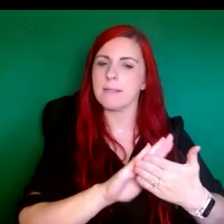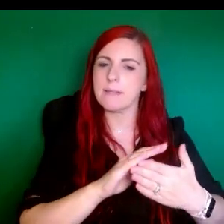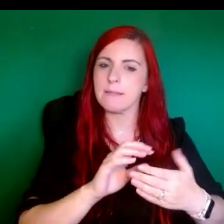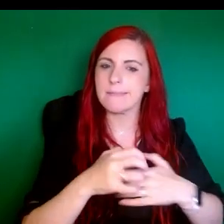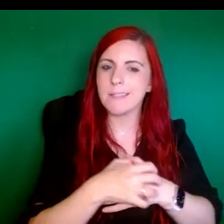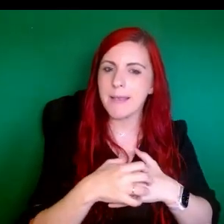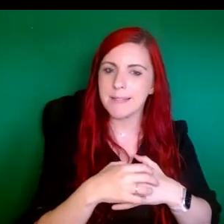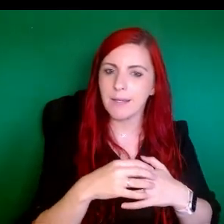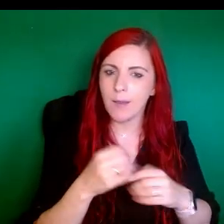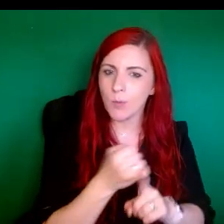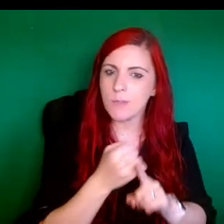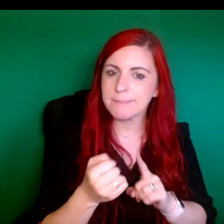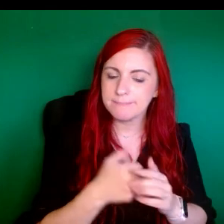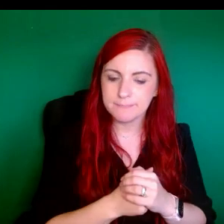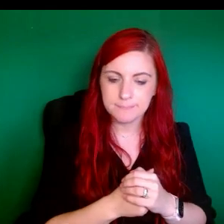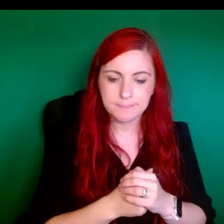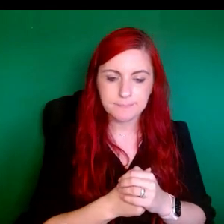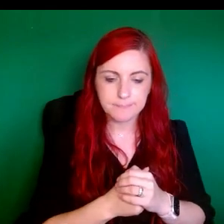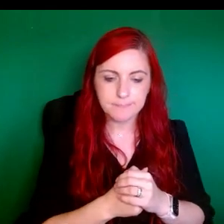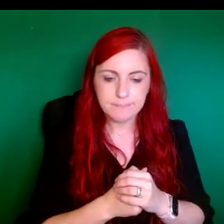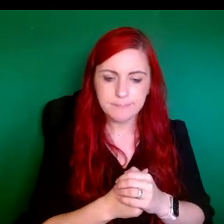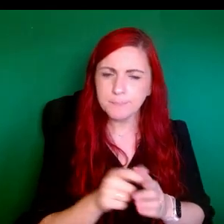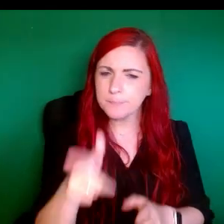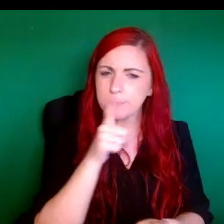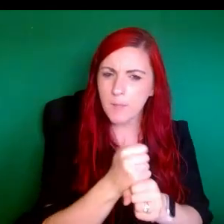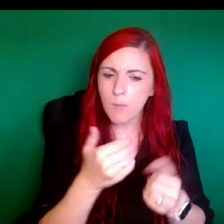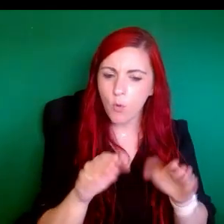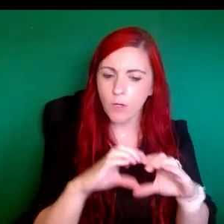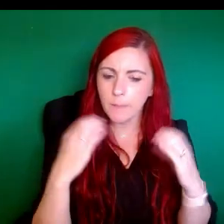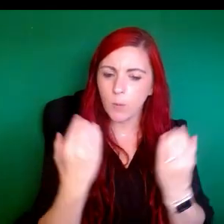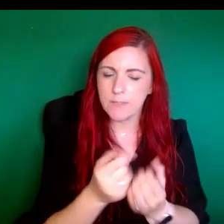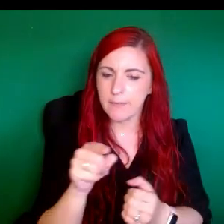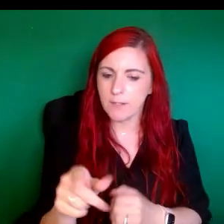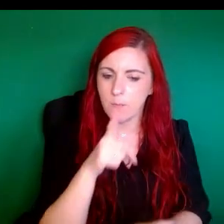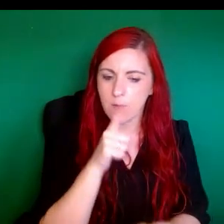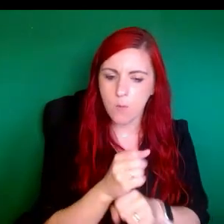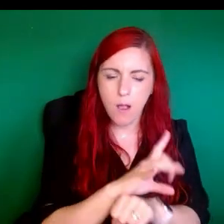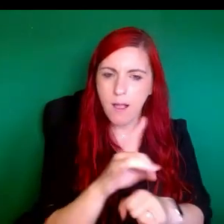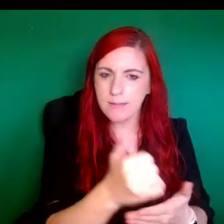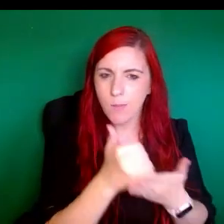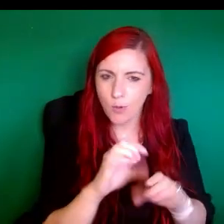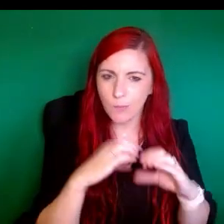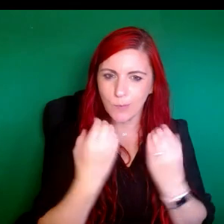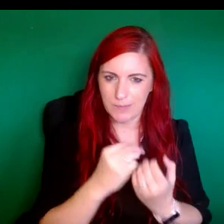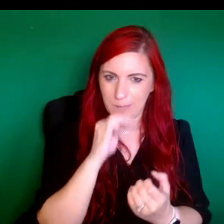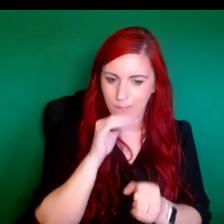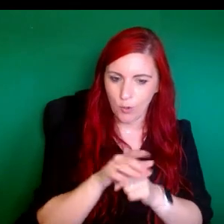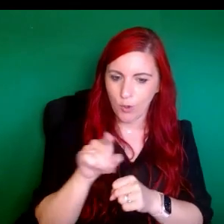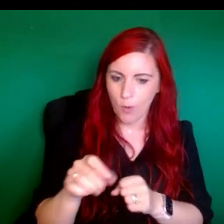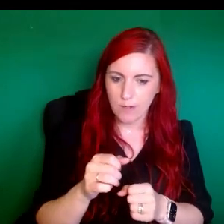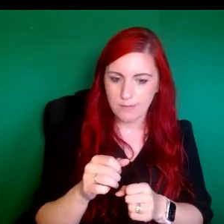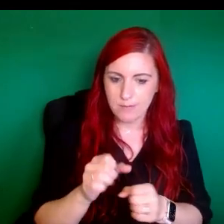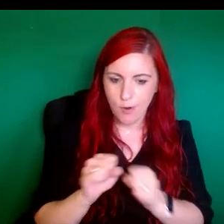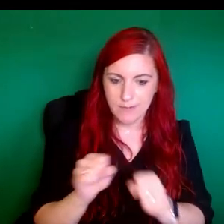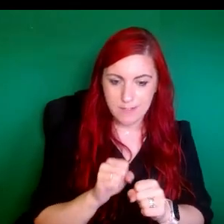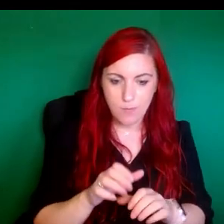on the wider community there, Gillian. What difference has the support of the community made to your service? The support across Galway City and County has just been